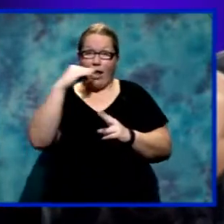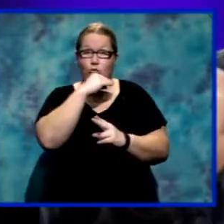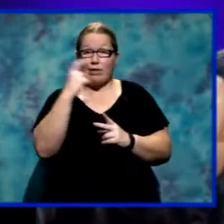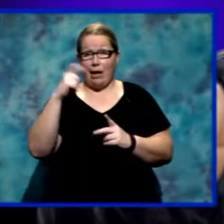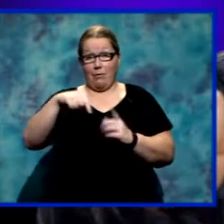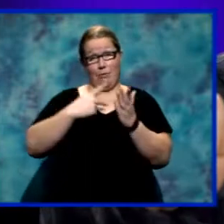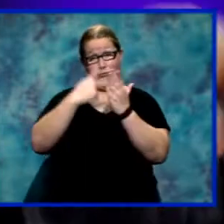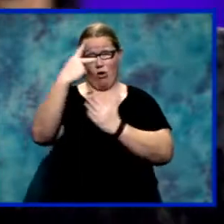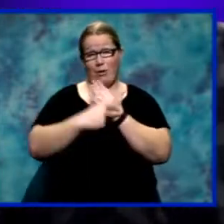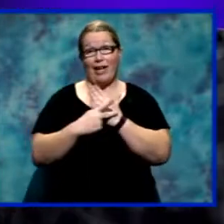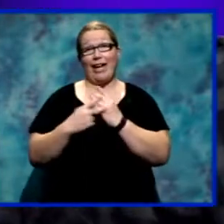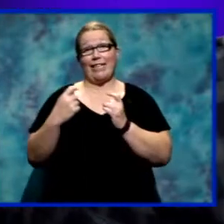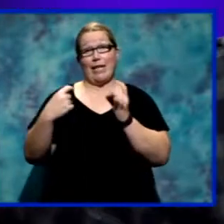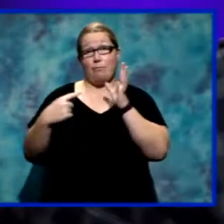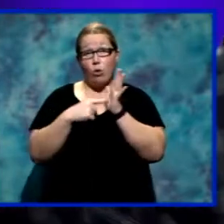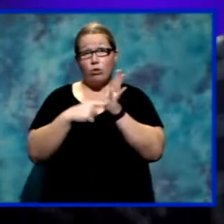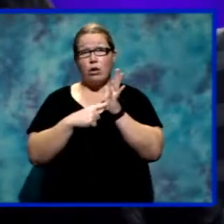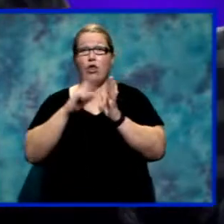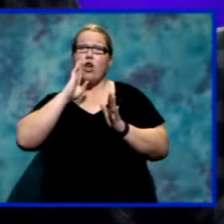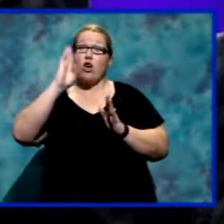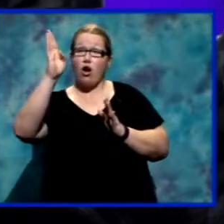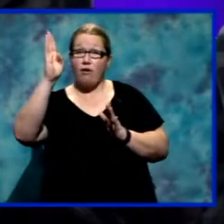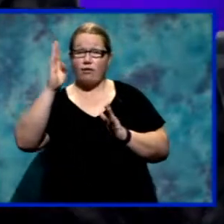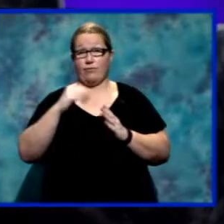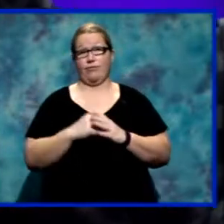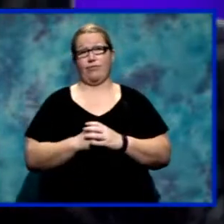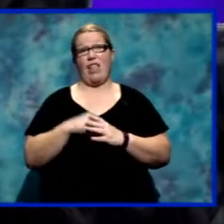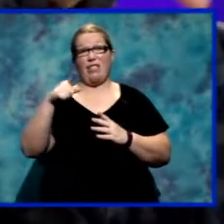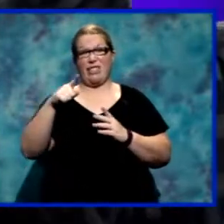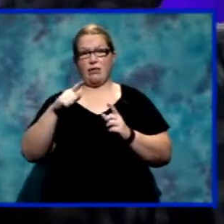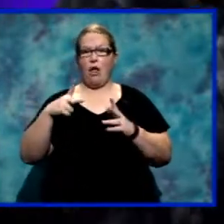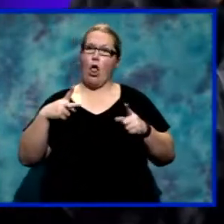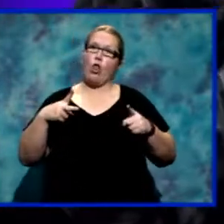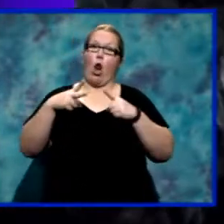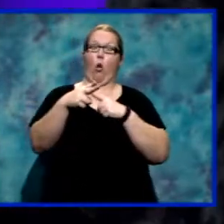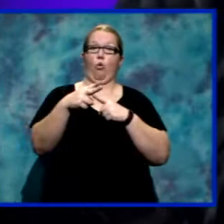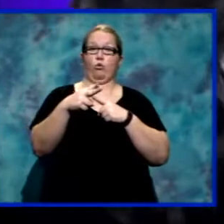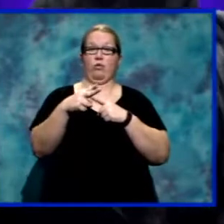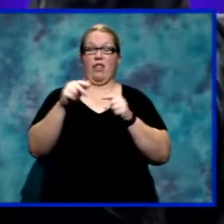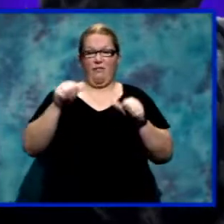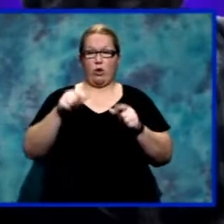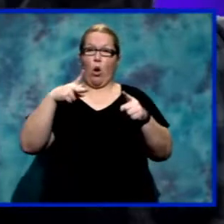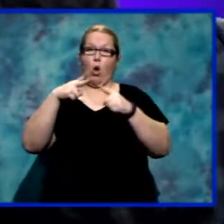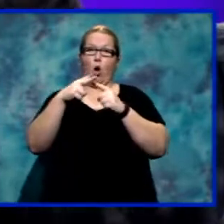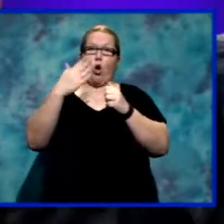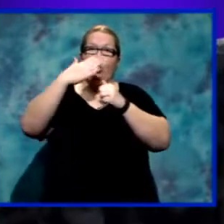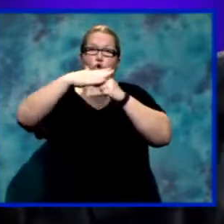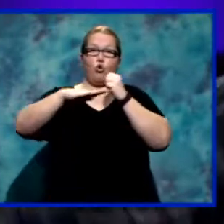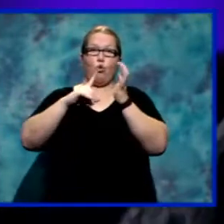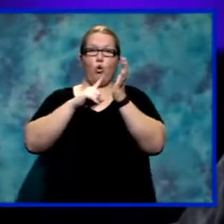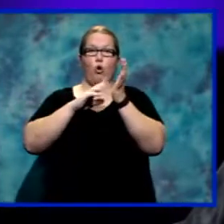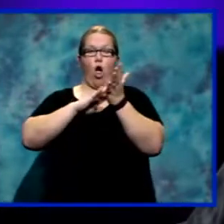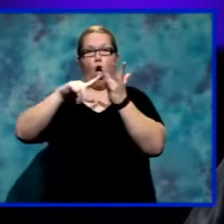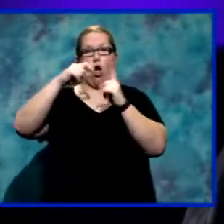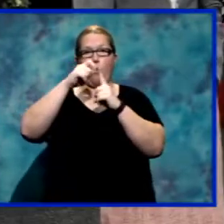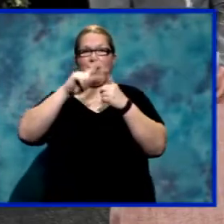program. It is really important. The conference president will be here. This is the launch, the official launch actually, of New Hope Seventh-day Adventist